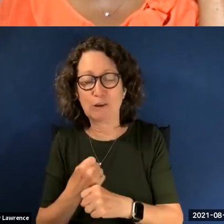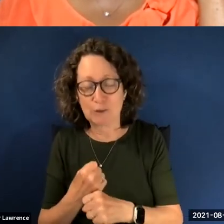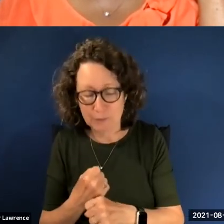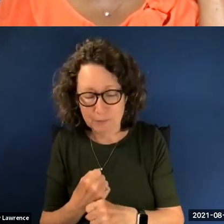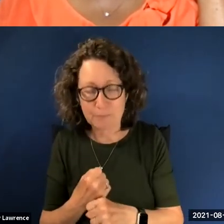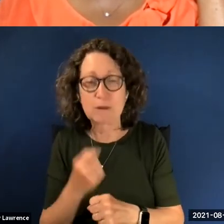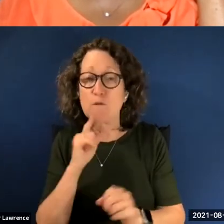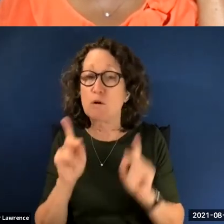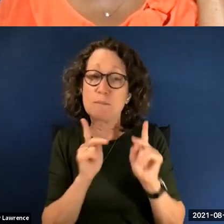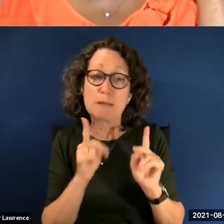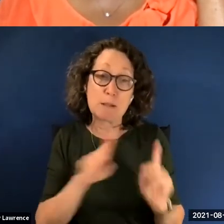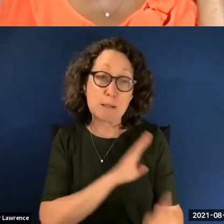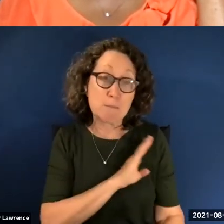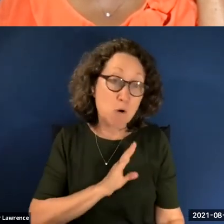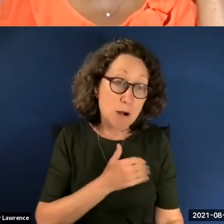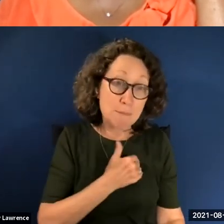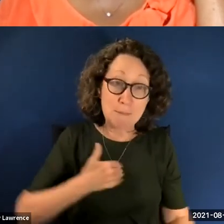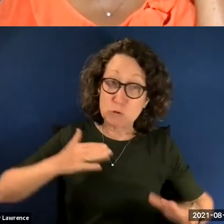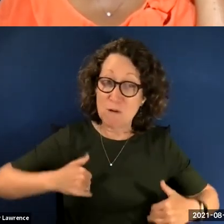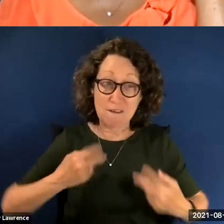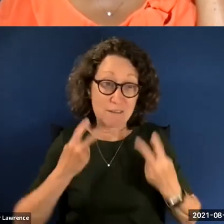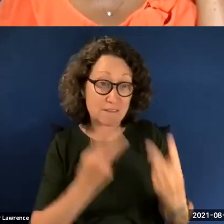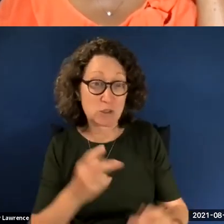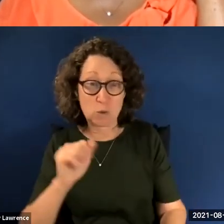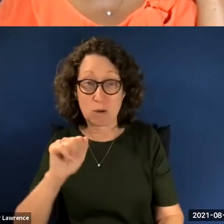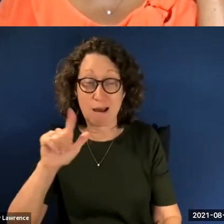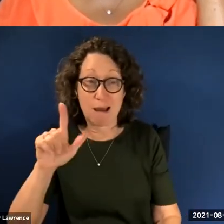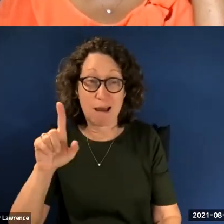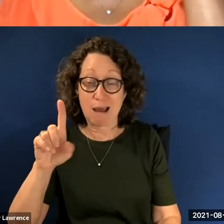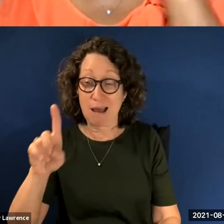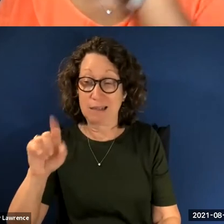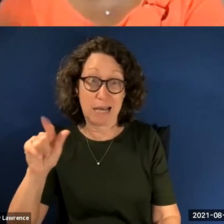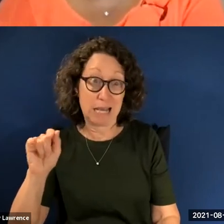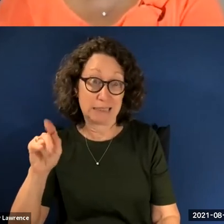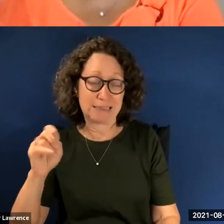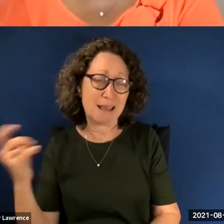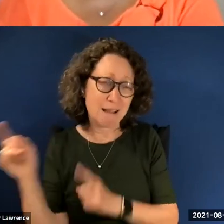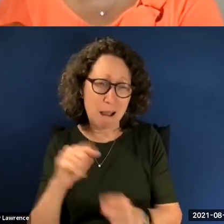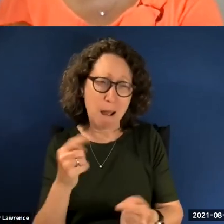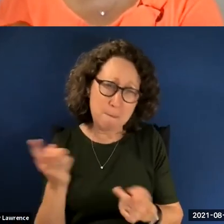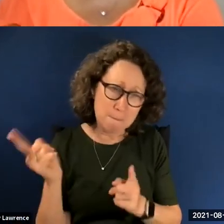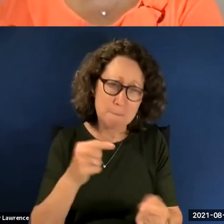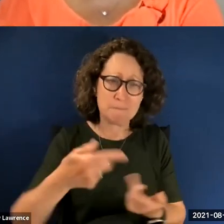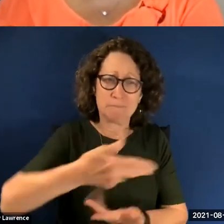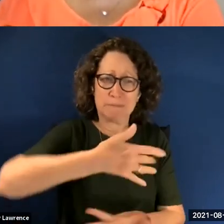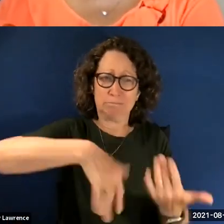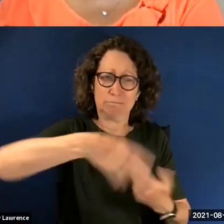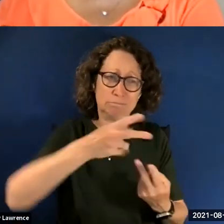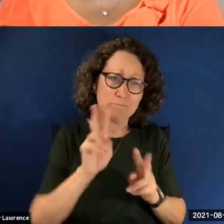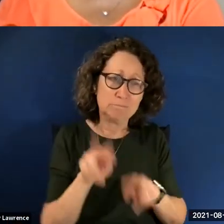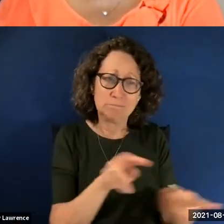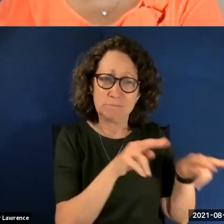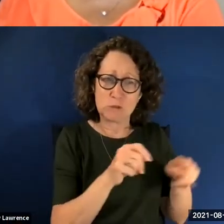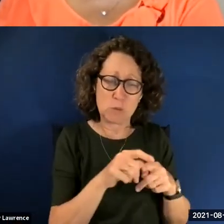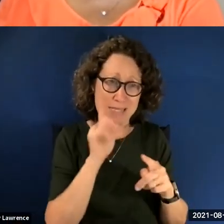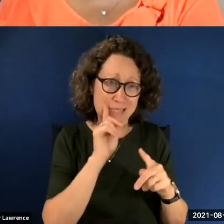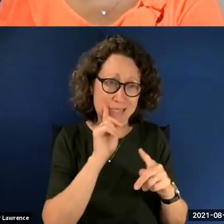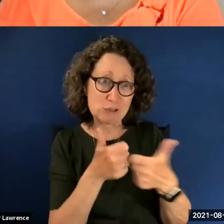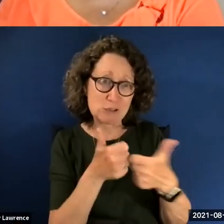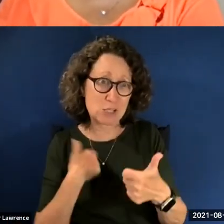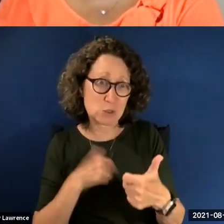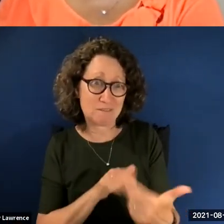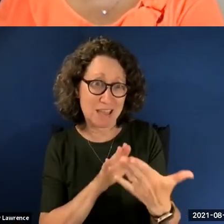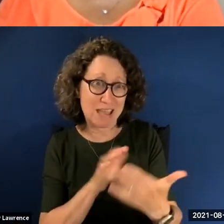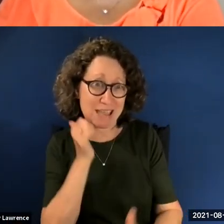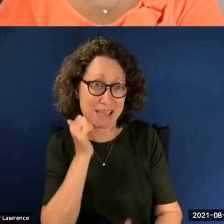For those of you board members who have not been to Adelante, I invite you to come for a tour so that you can see the challenges that we are